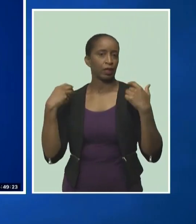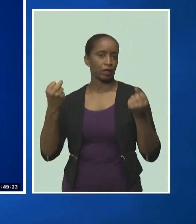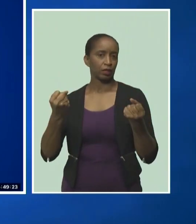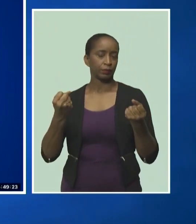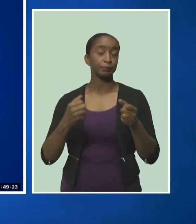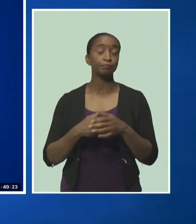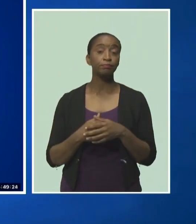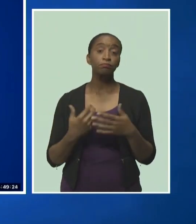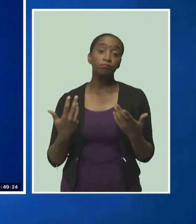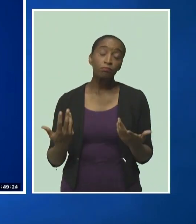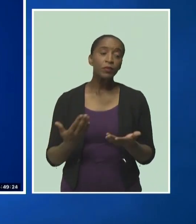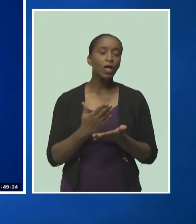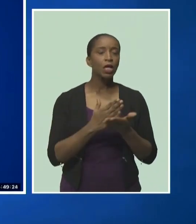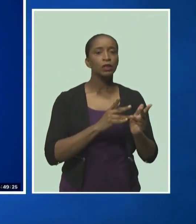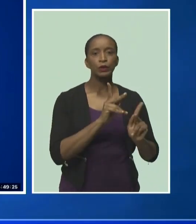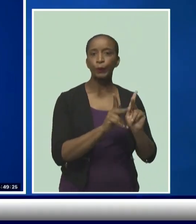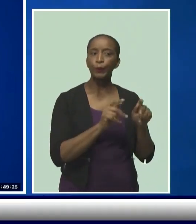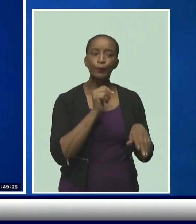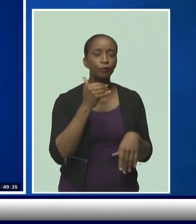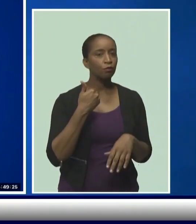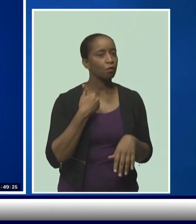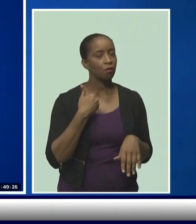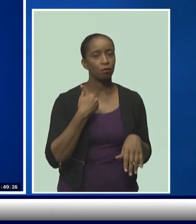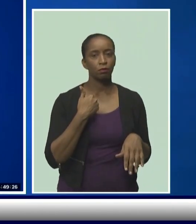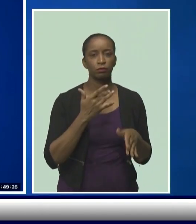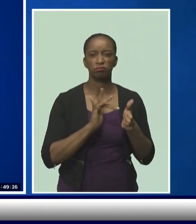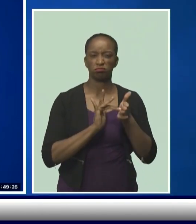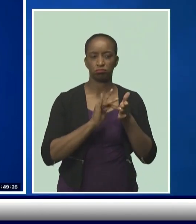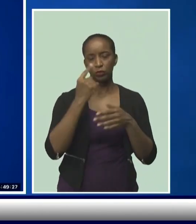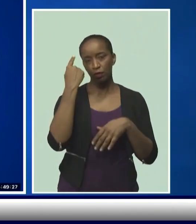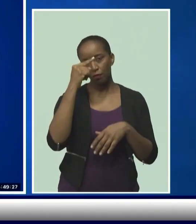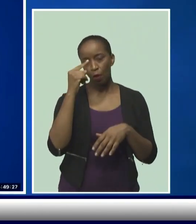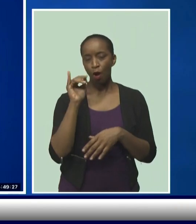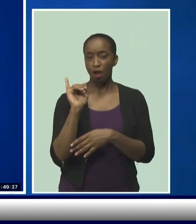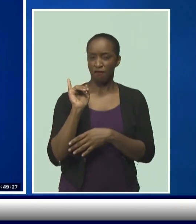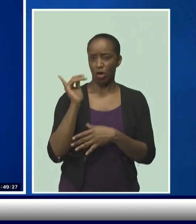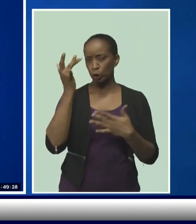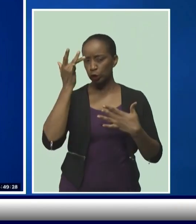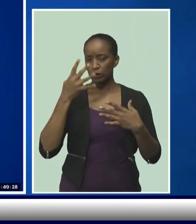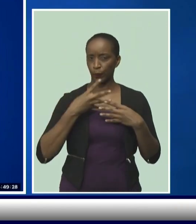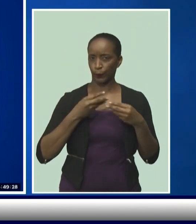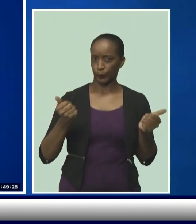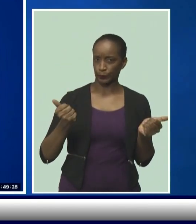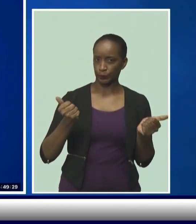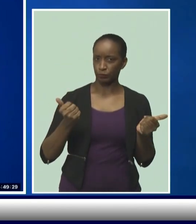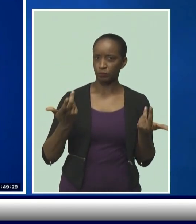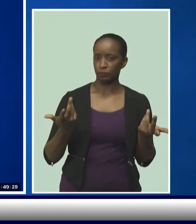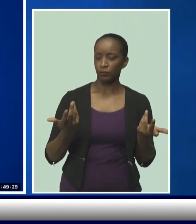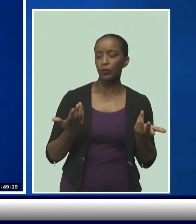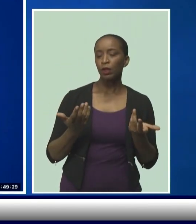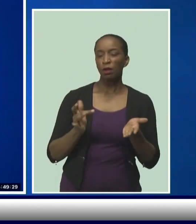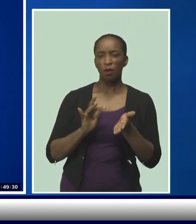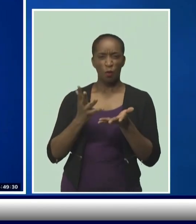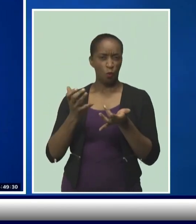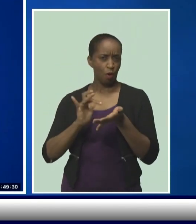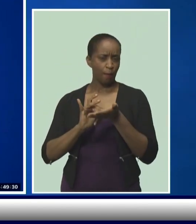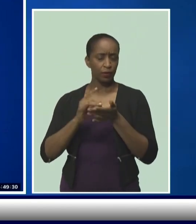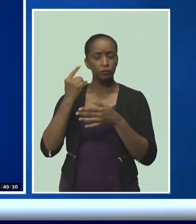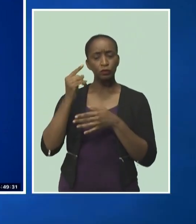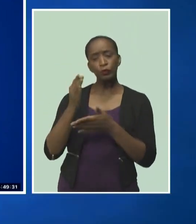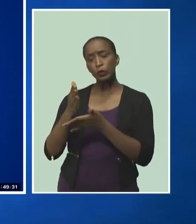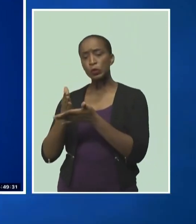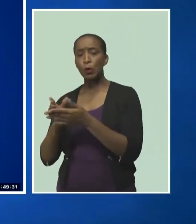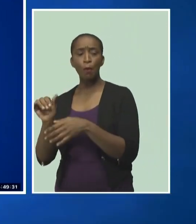people not having access to effective medicines to treat infections. As I said, there can be no first-class or second-class citizens.